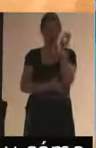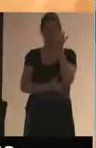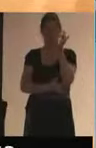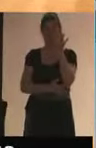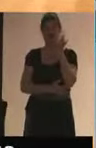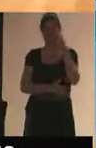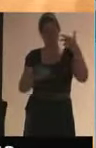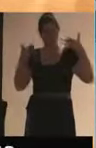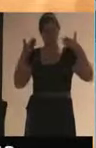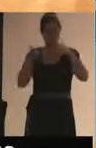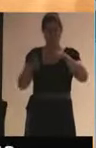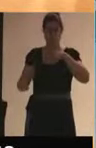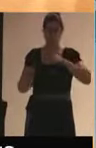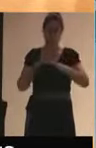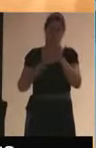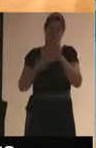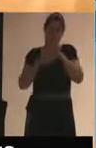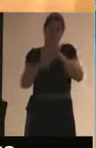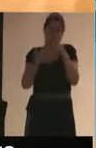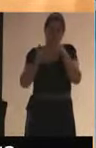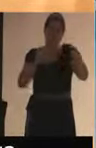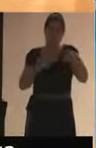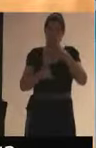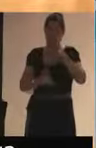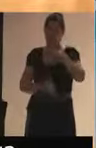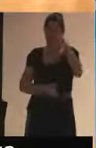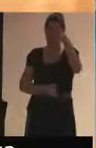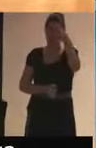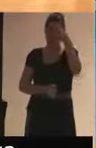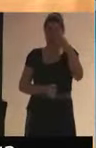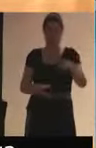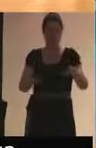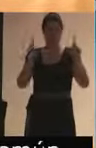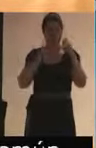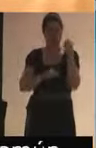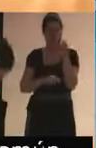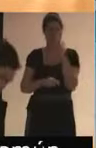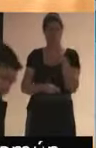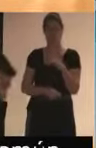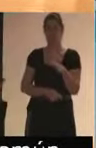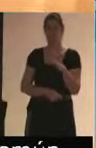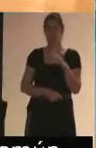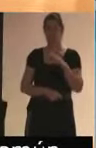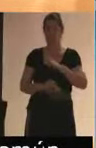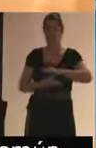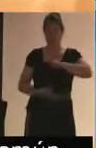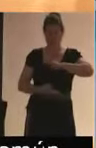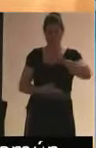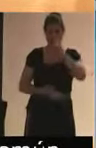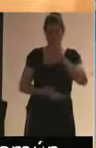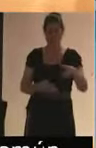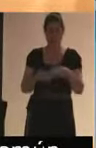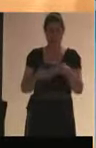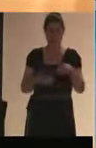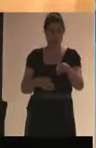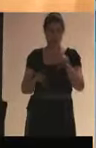And we have heard 3 papers with a common denominator, that of empowerment, the empowerment of